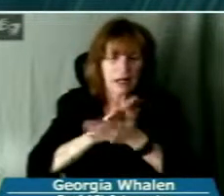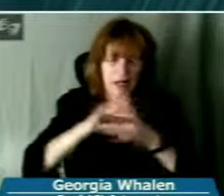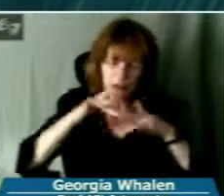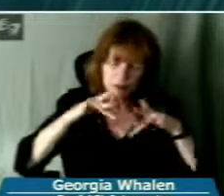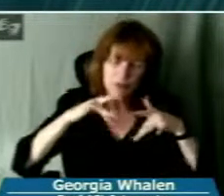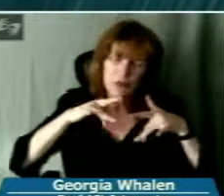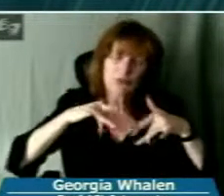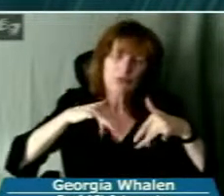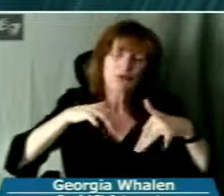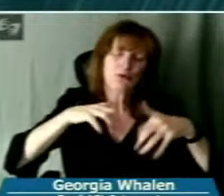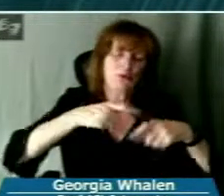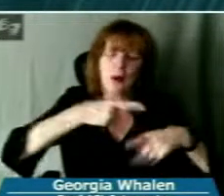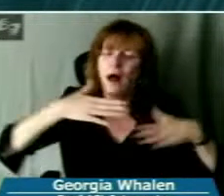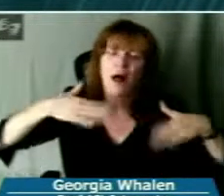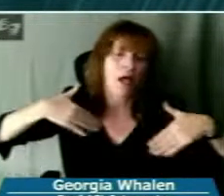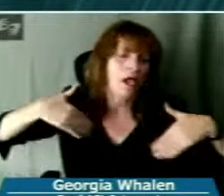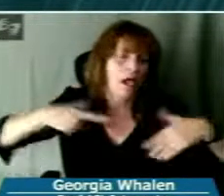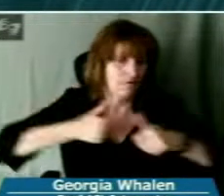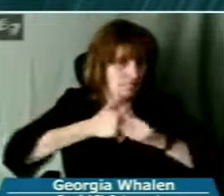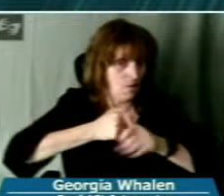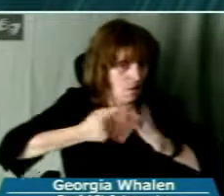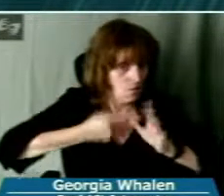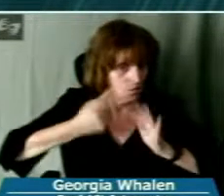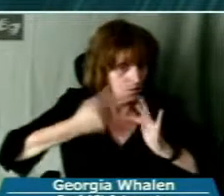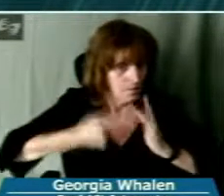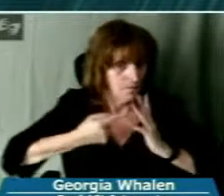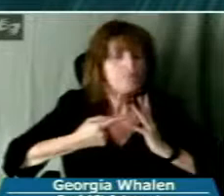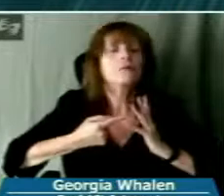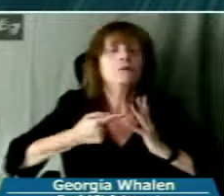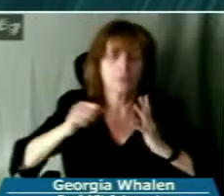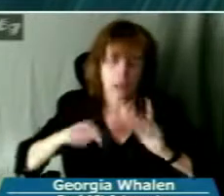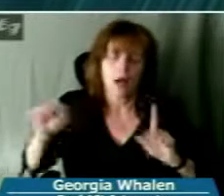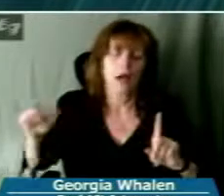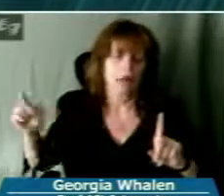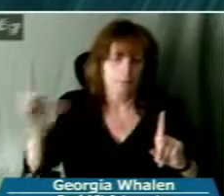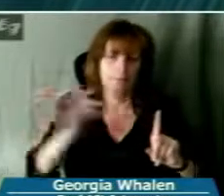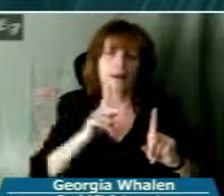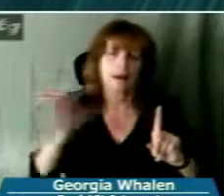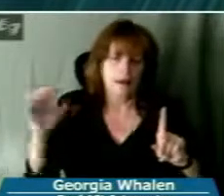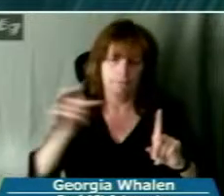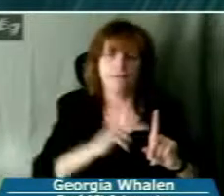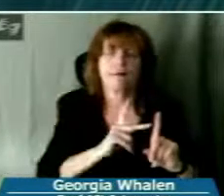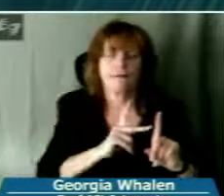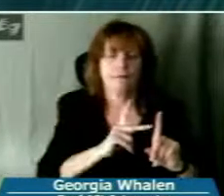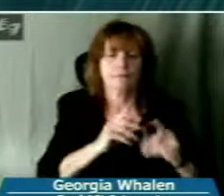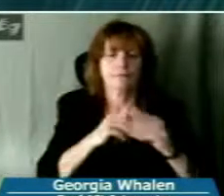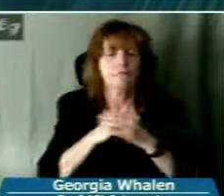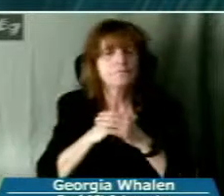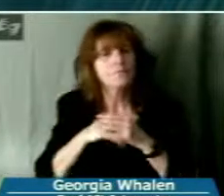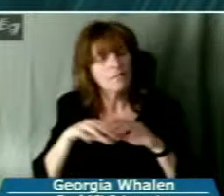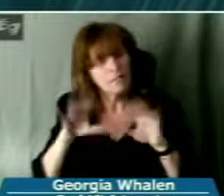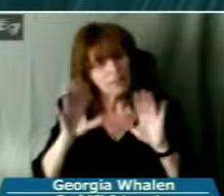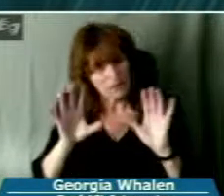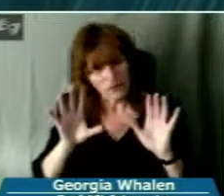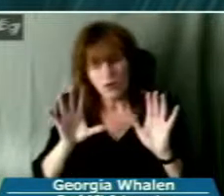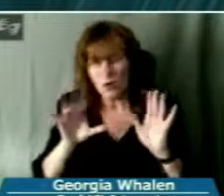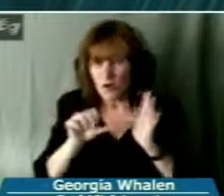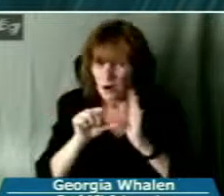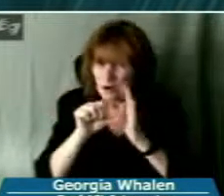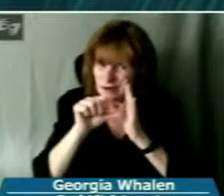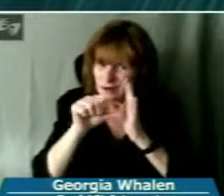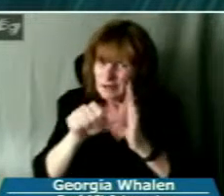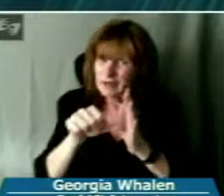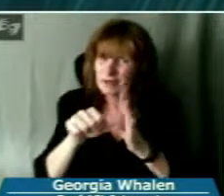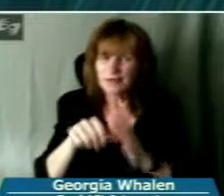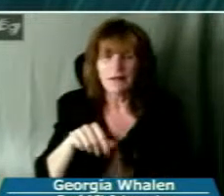in place before anybody was to go back. But as well acknowledging that really these homes are overseen by the Retirement